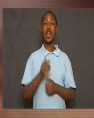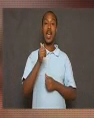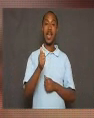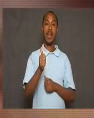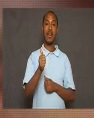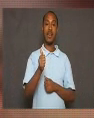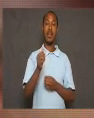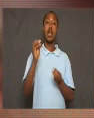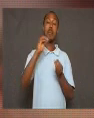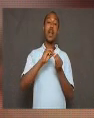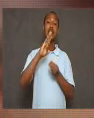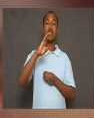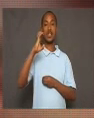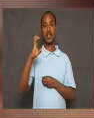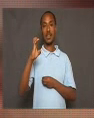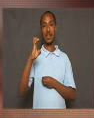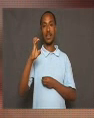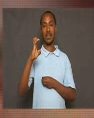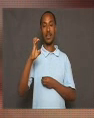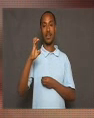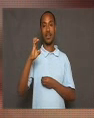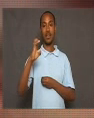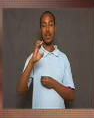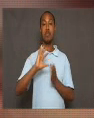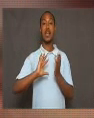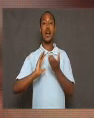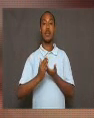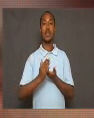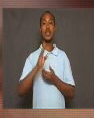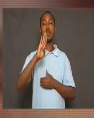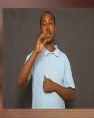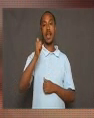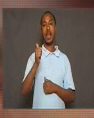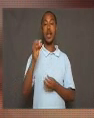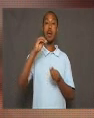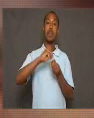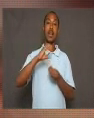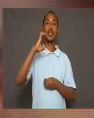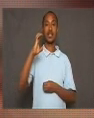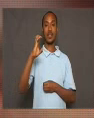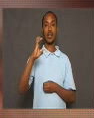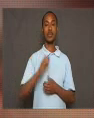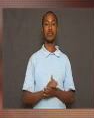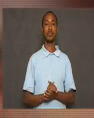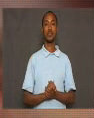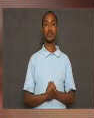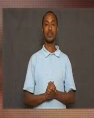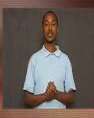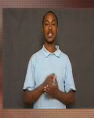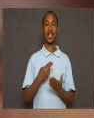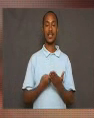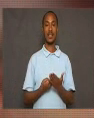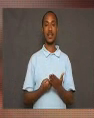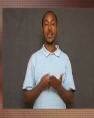A plus BC becomes BA plus C.